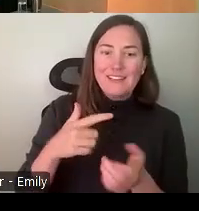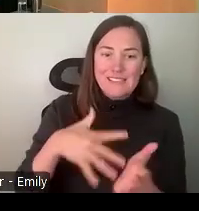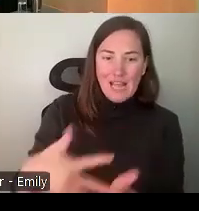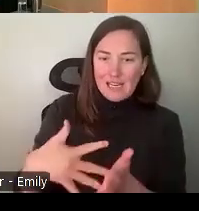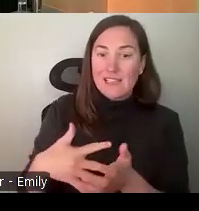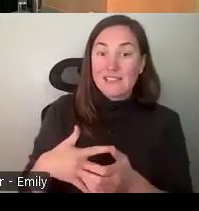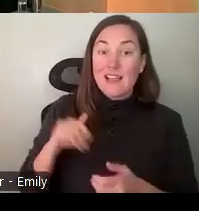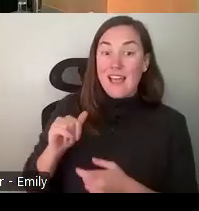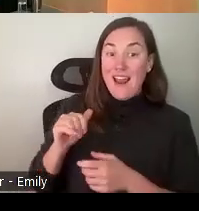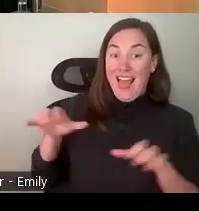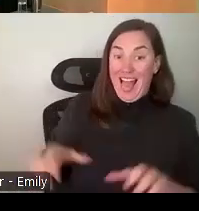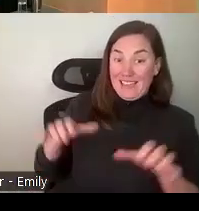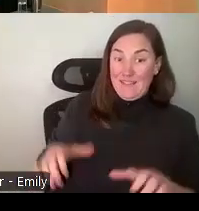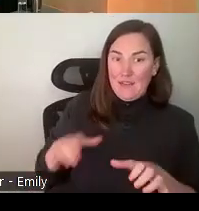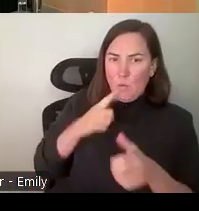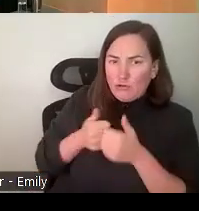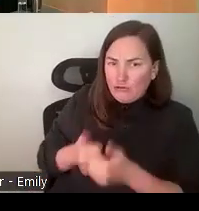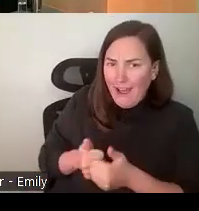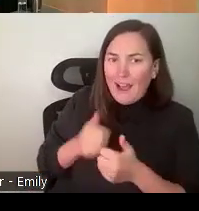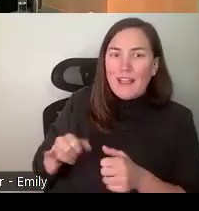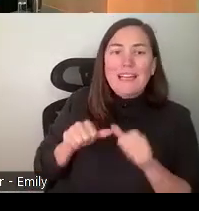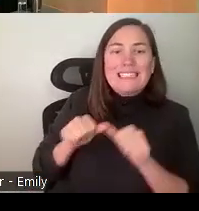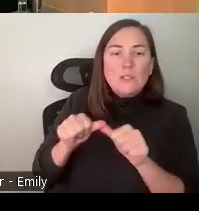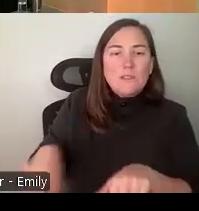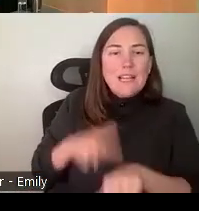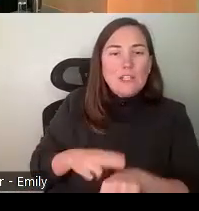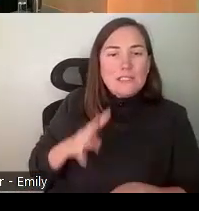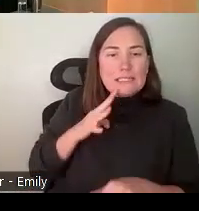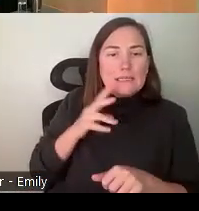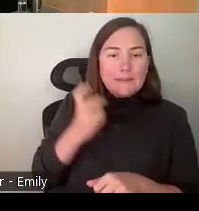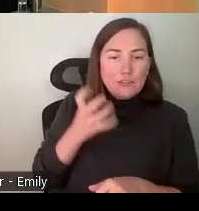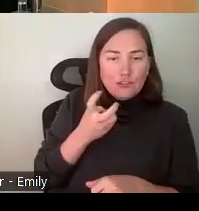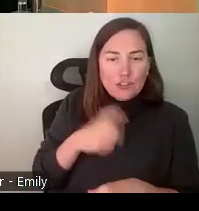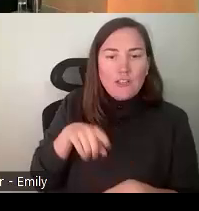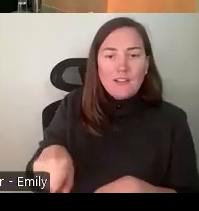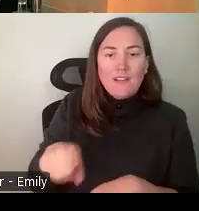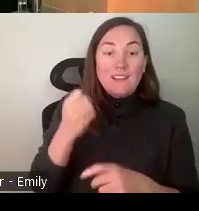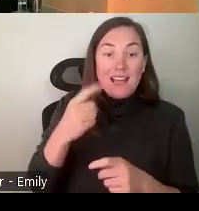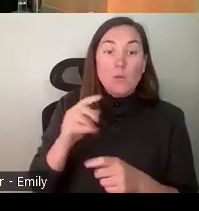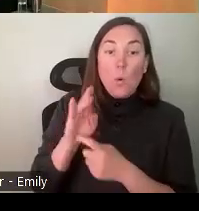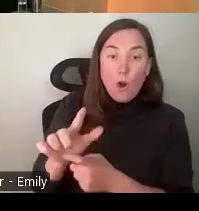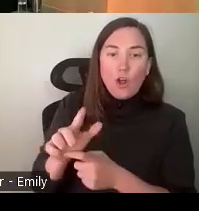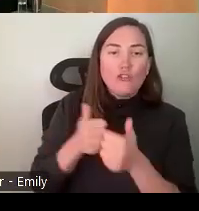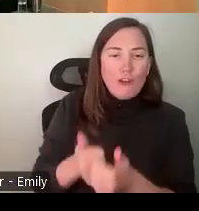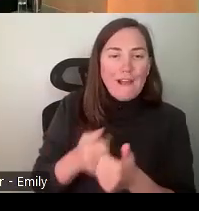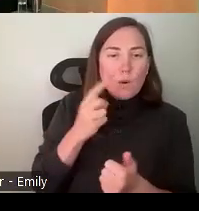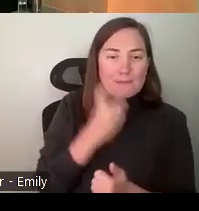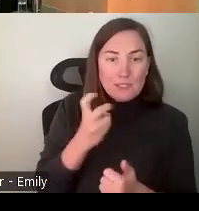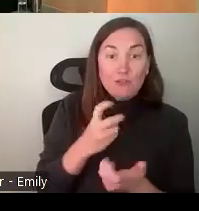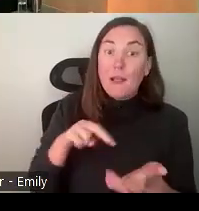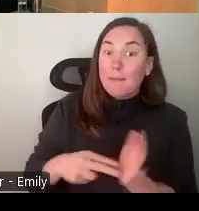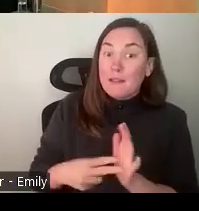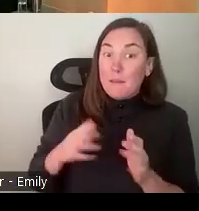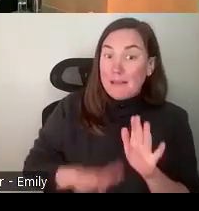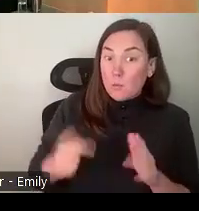of continuous natural speech. This is known as cortical tracking of speech. So basically, we can use tools like